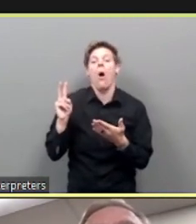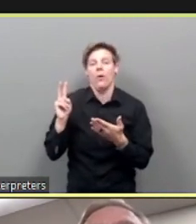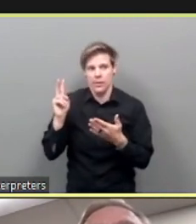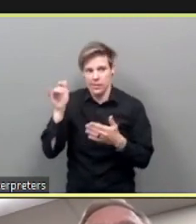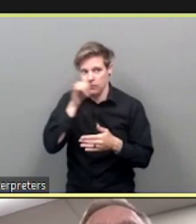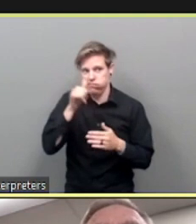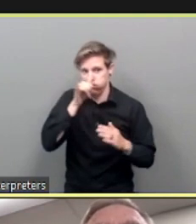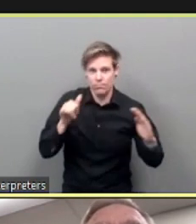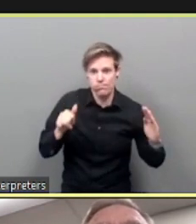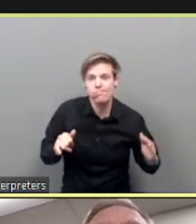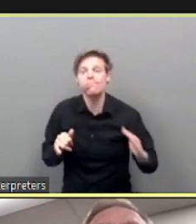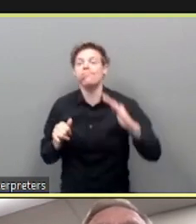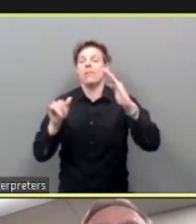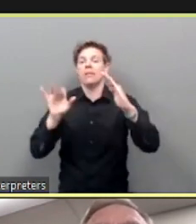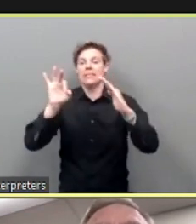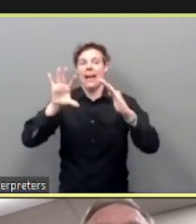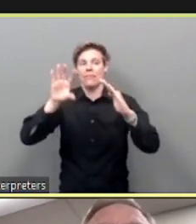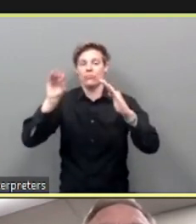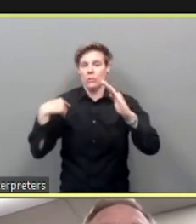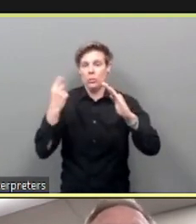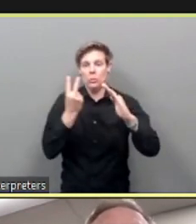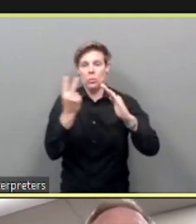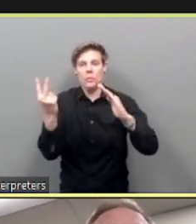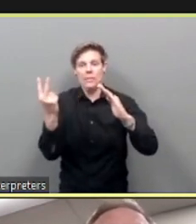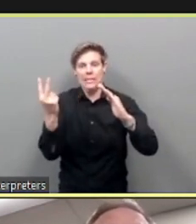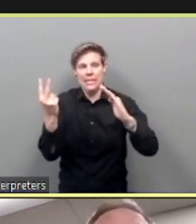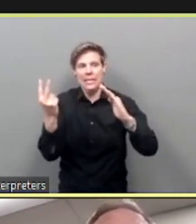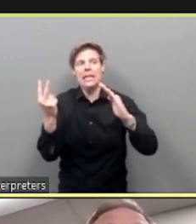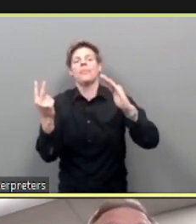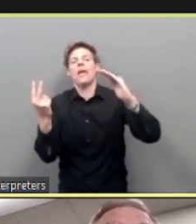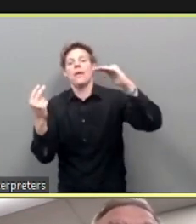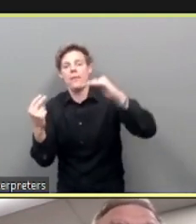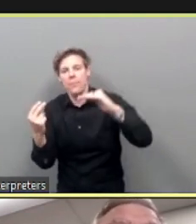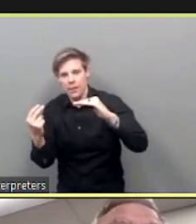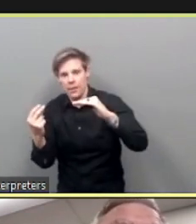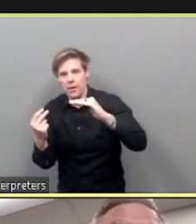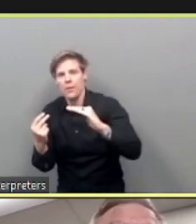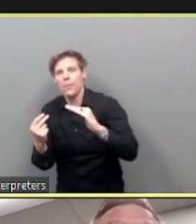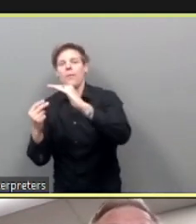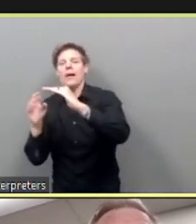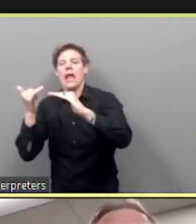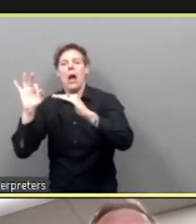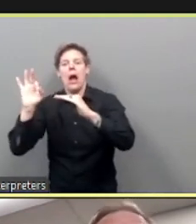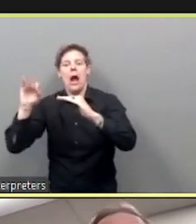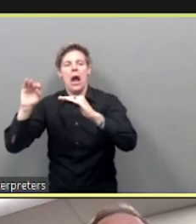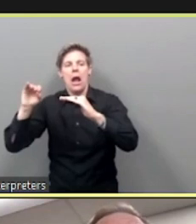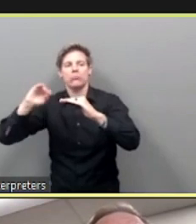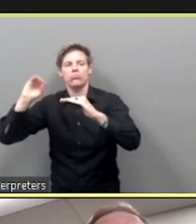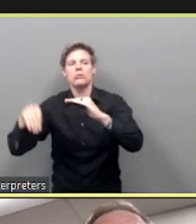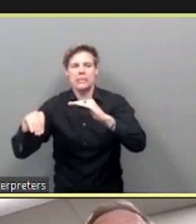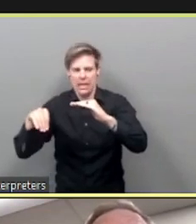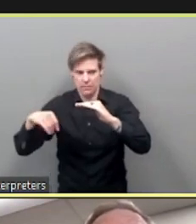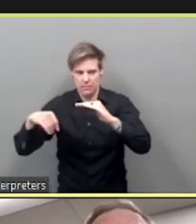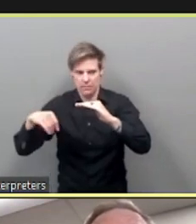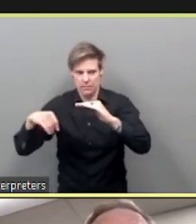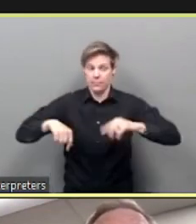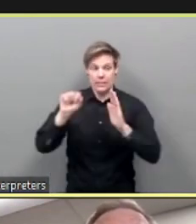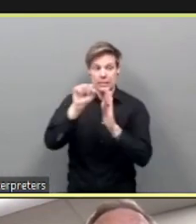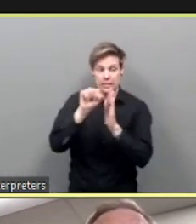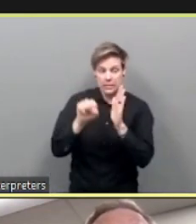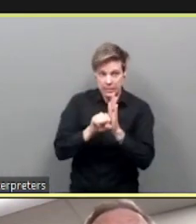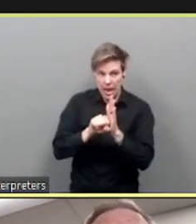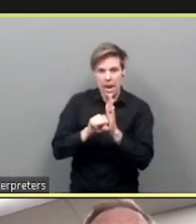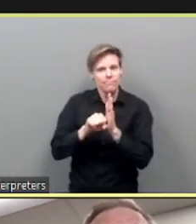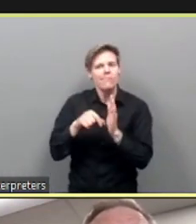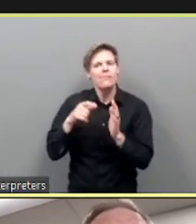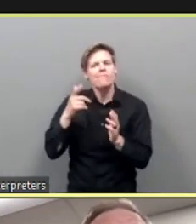little bit last week, back up to 90% this week. We do regulate this. This is a state legal requirement. So we are in